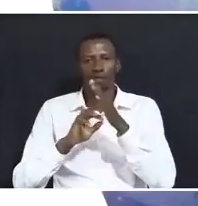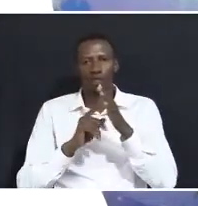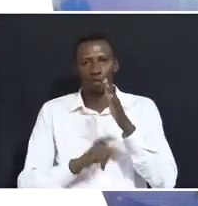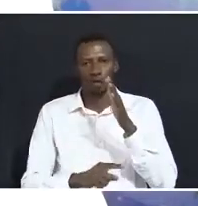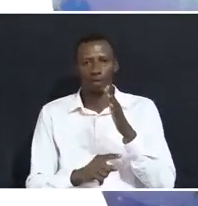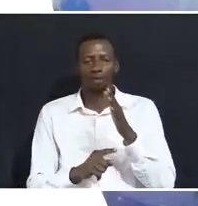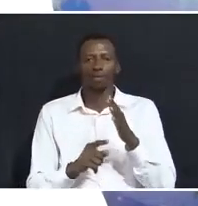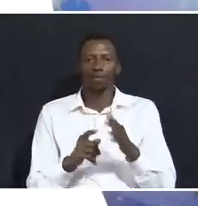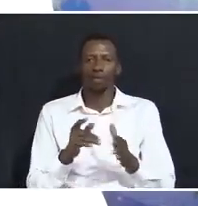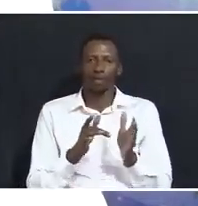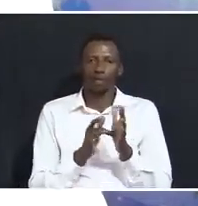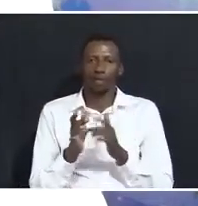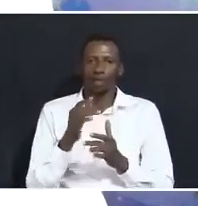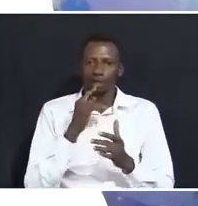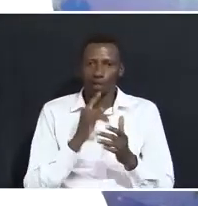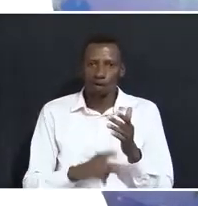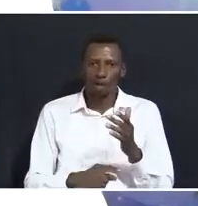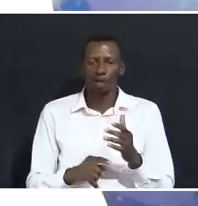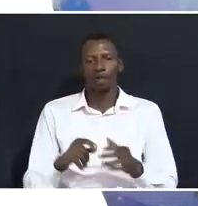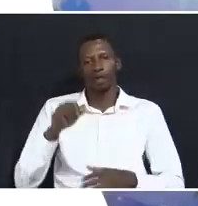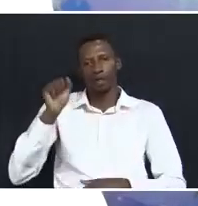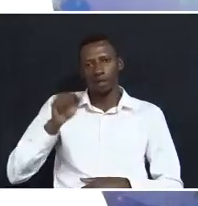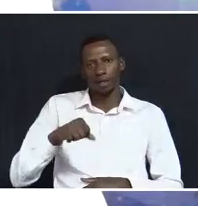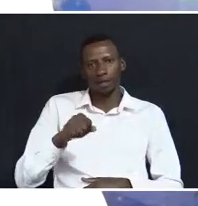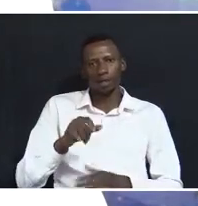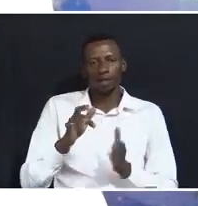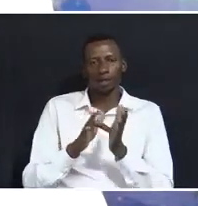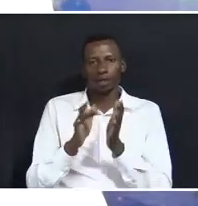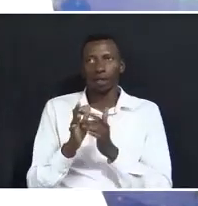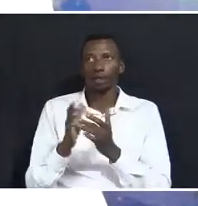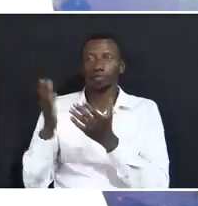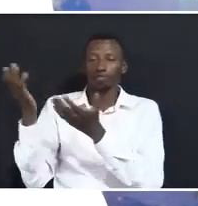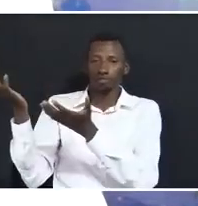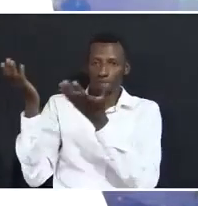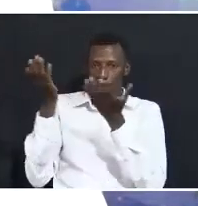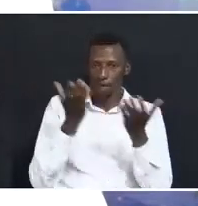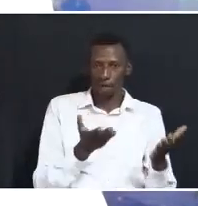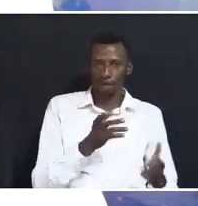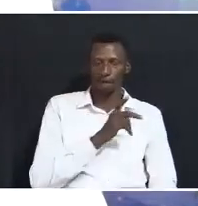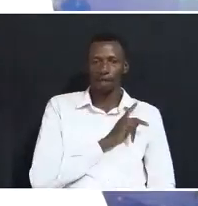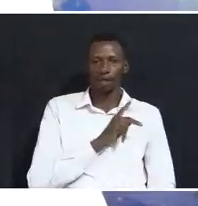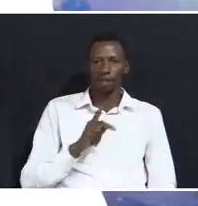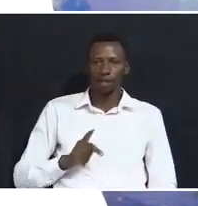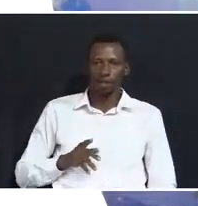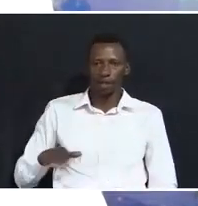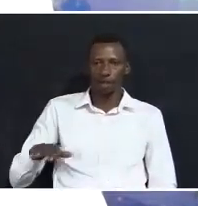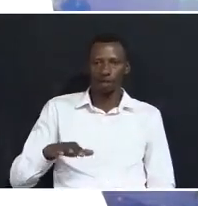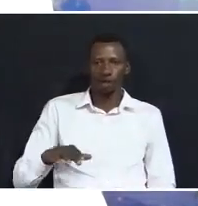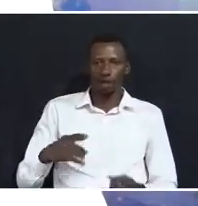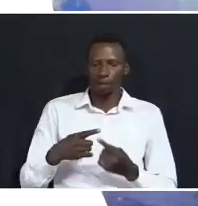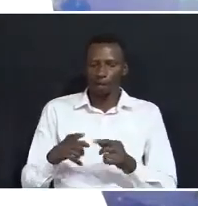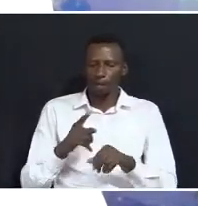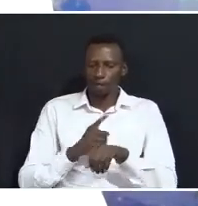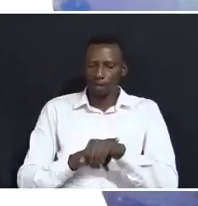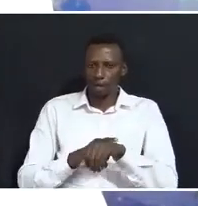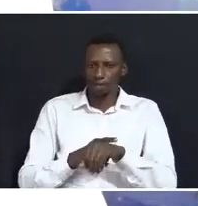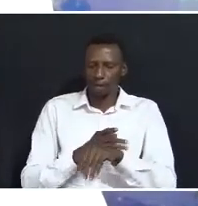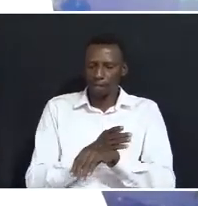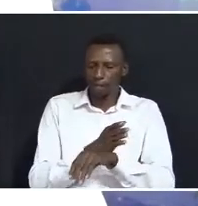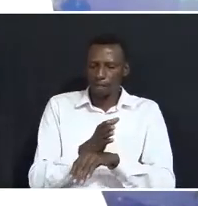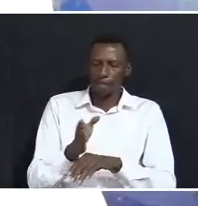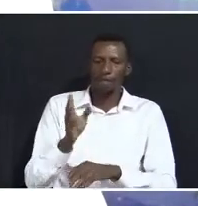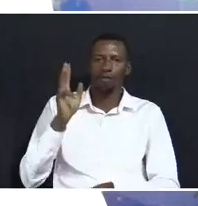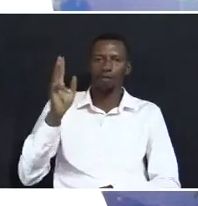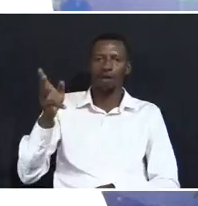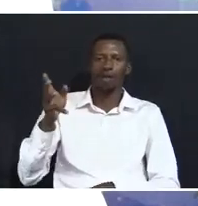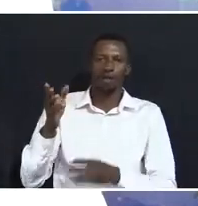that, yes, I have come to bring a kingdom, but it is going to take a little while before that kingdom come. And